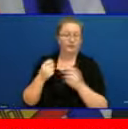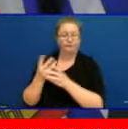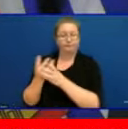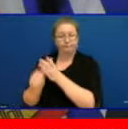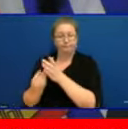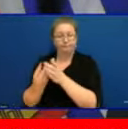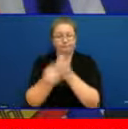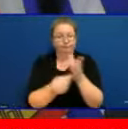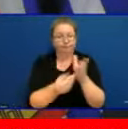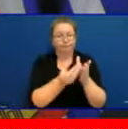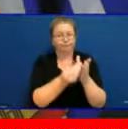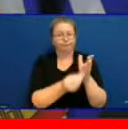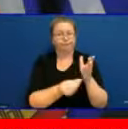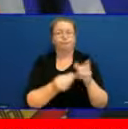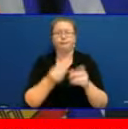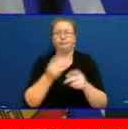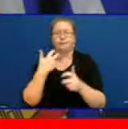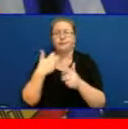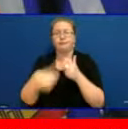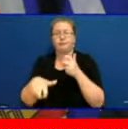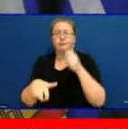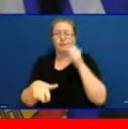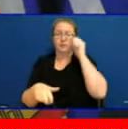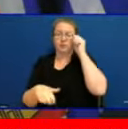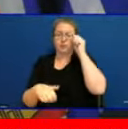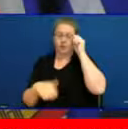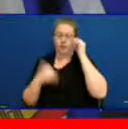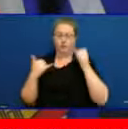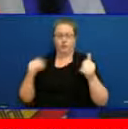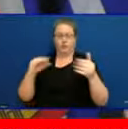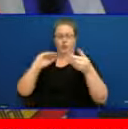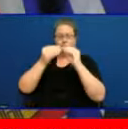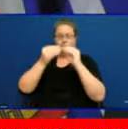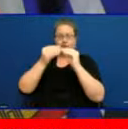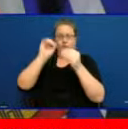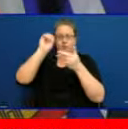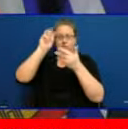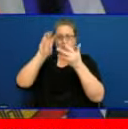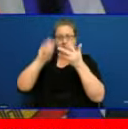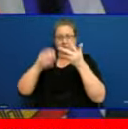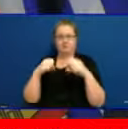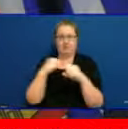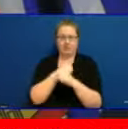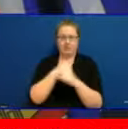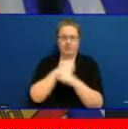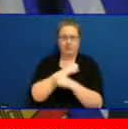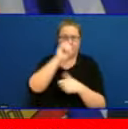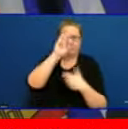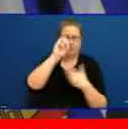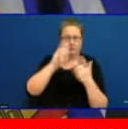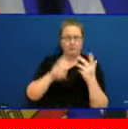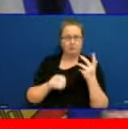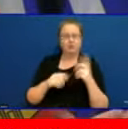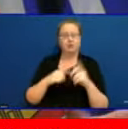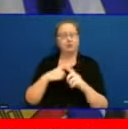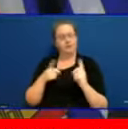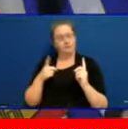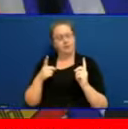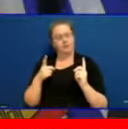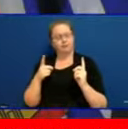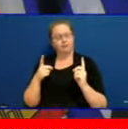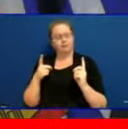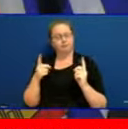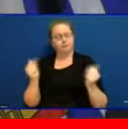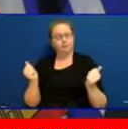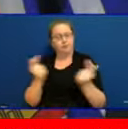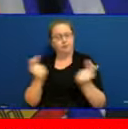difficult time to deal with loss, and today we're dealing with a lot of numbers and statistics, but I think we know and